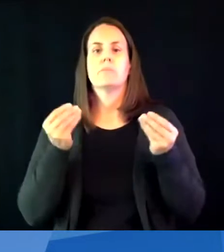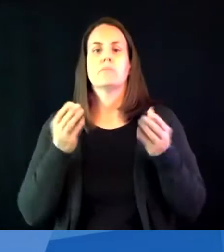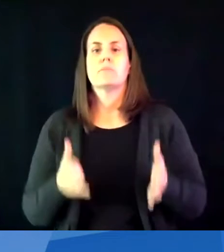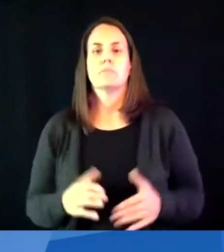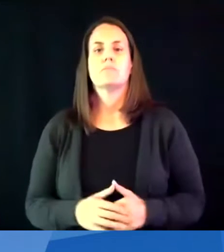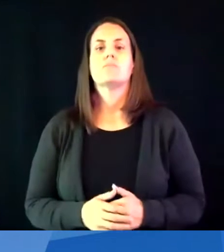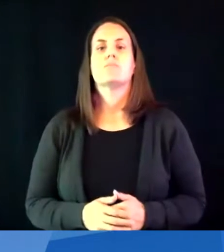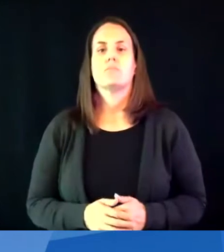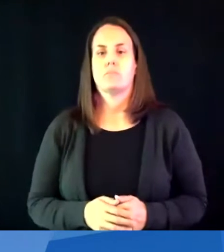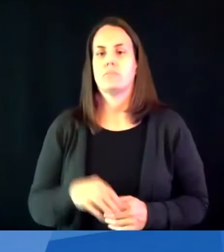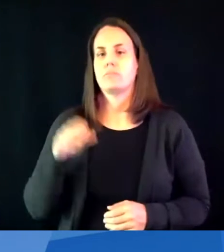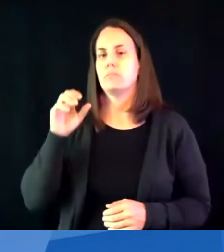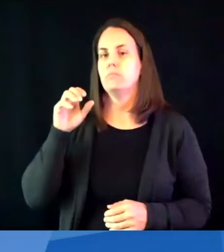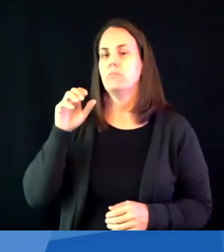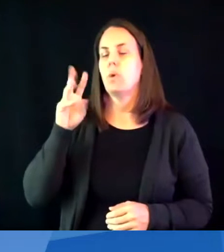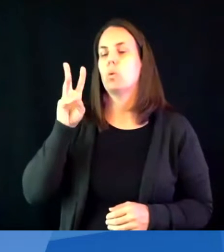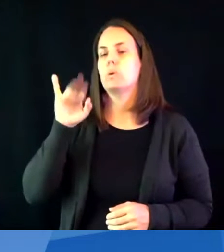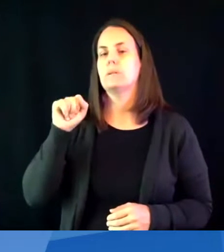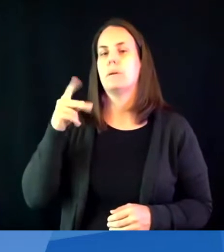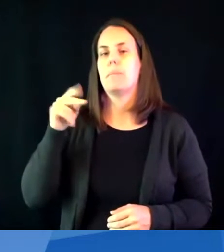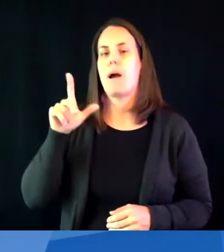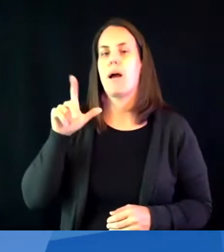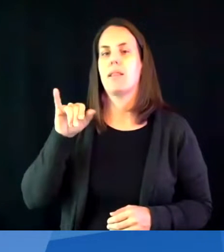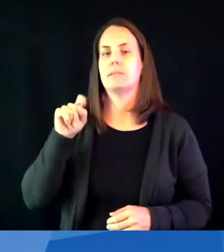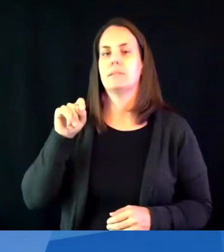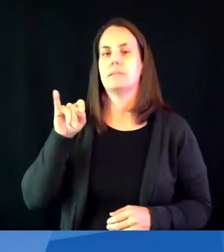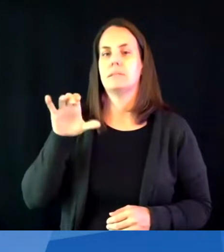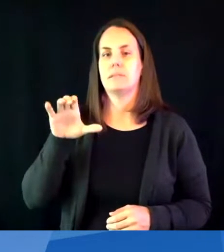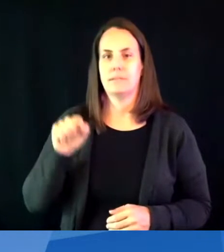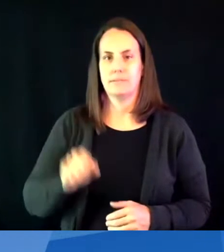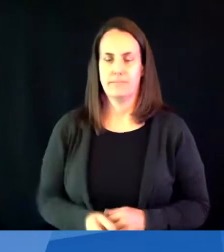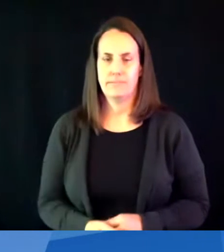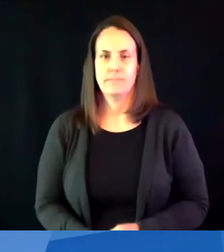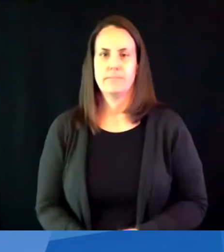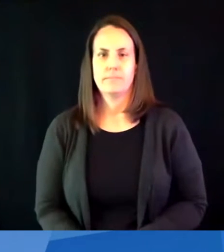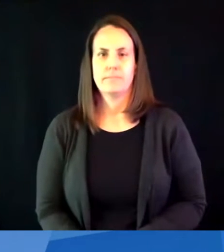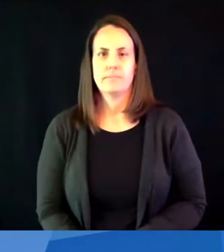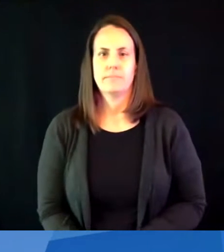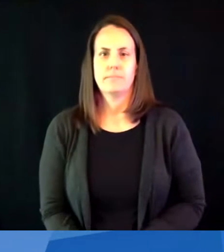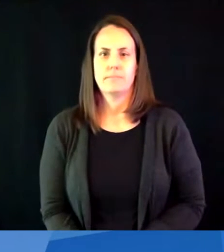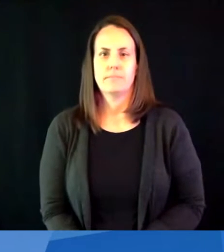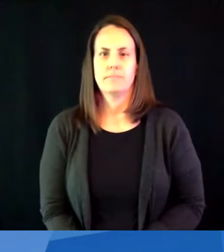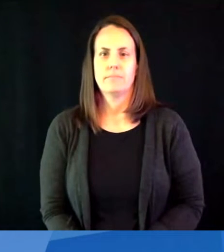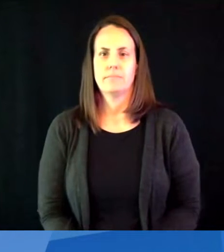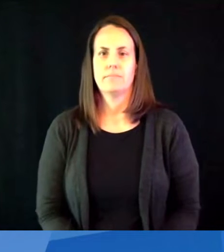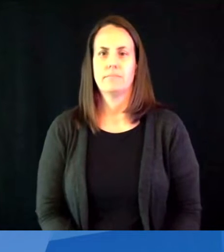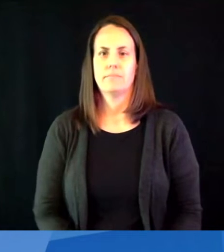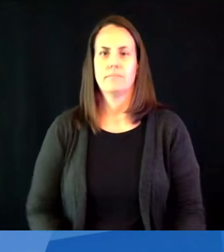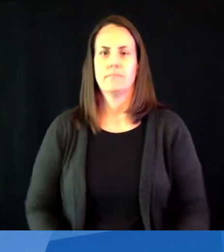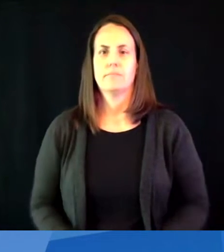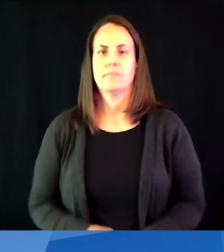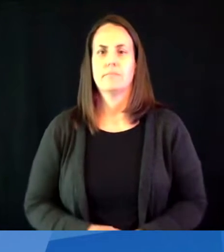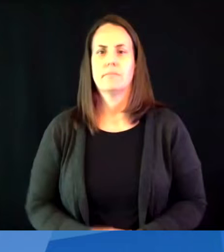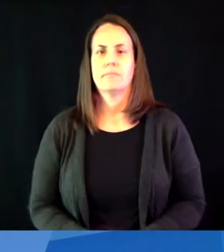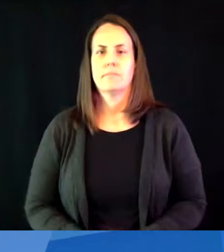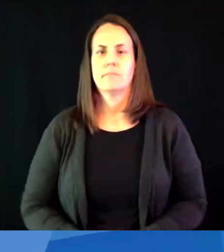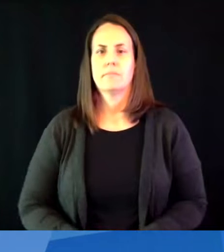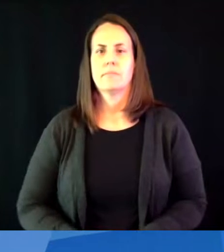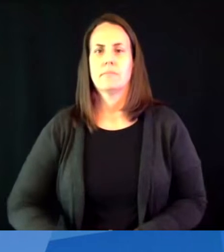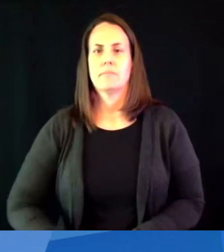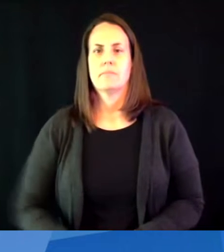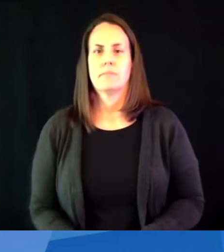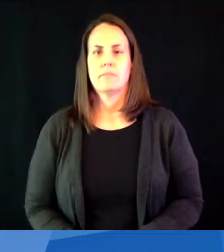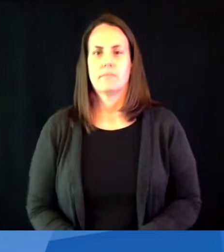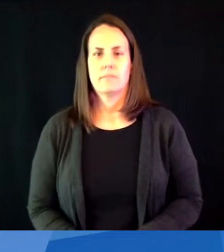Hello, and thank you for holding this and for taking my call. How many patients right now, ballpark answer,